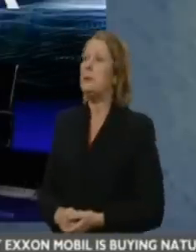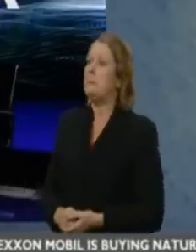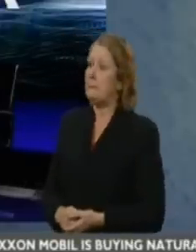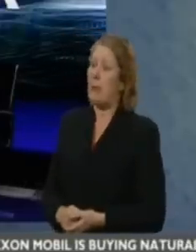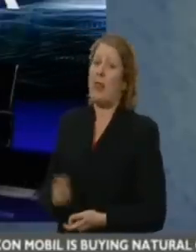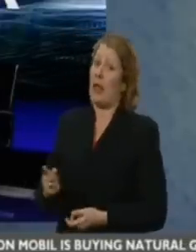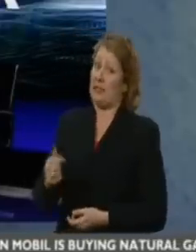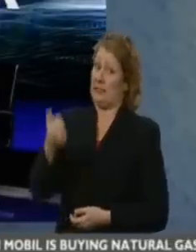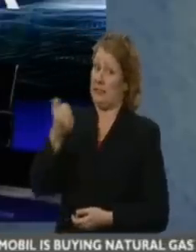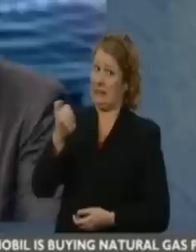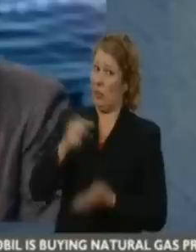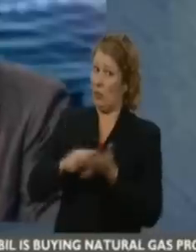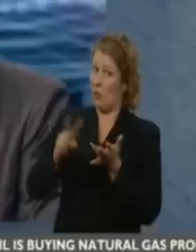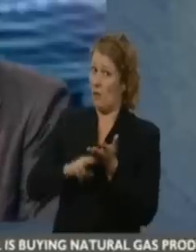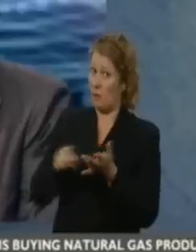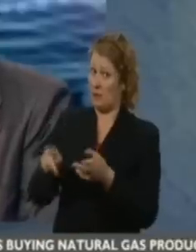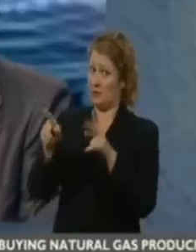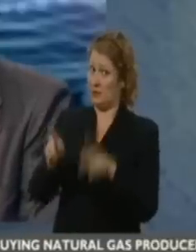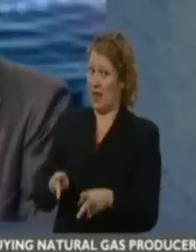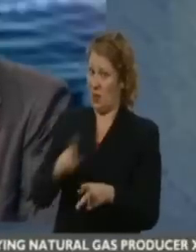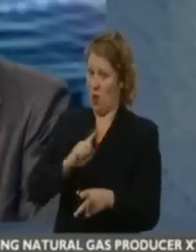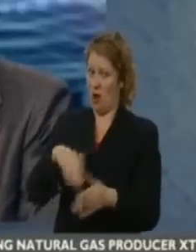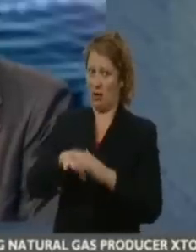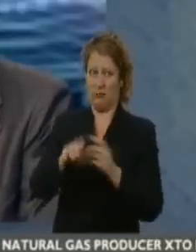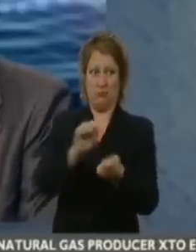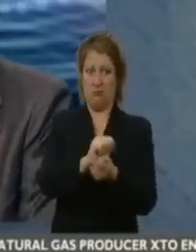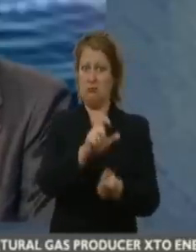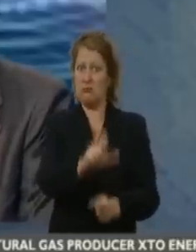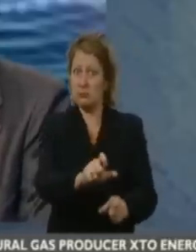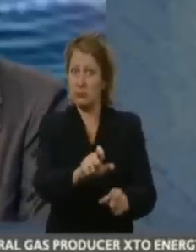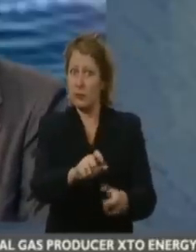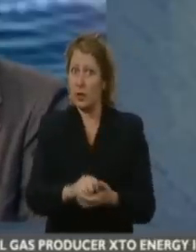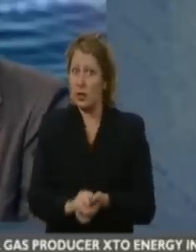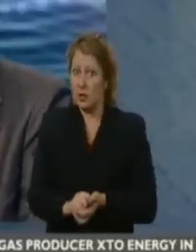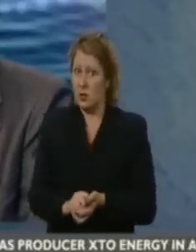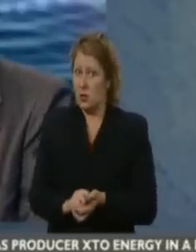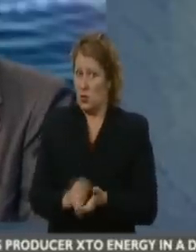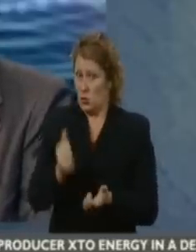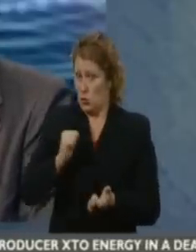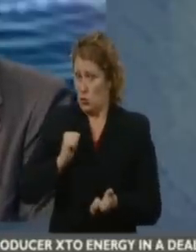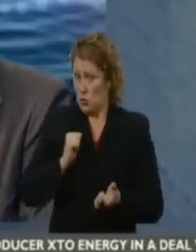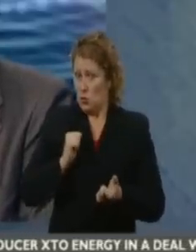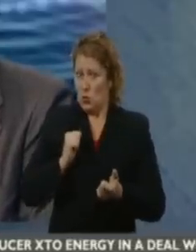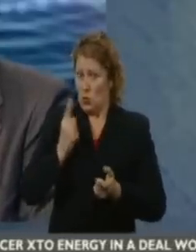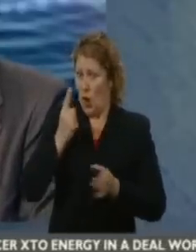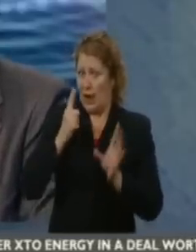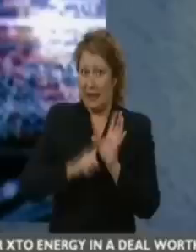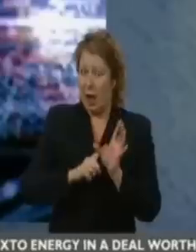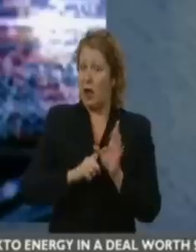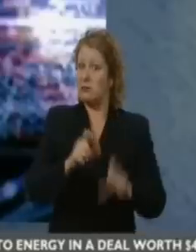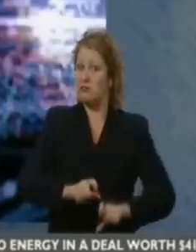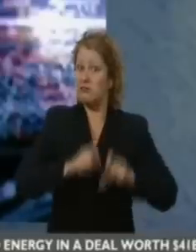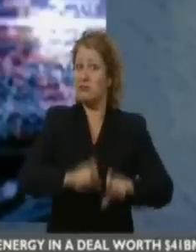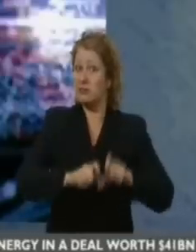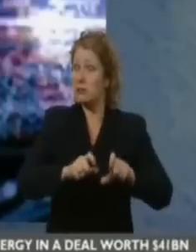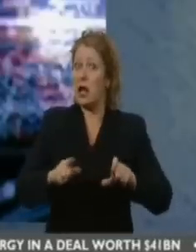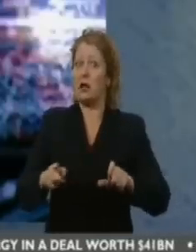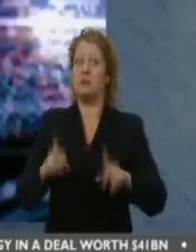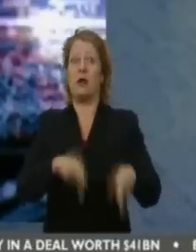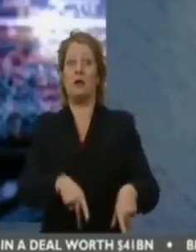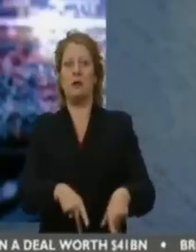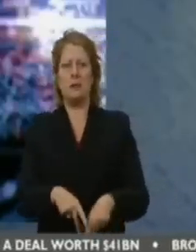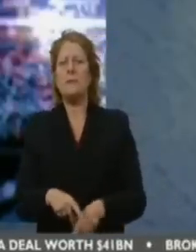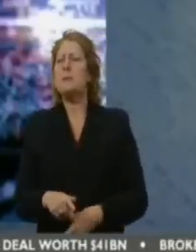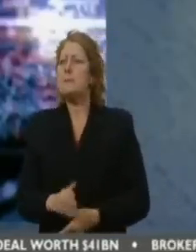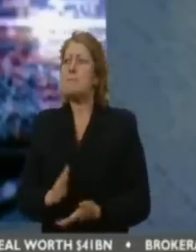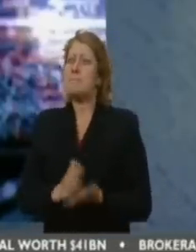in detention after close to a year behind bars. Indeed. What do you know of the circumstances of his